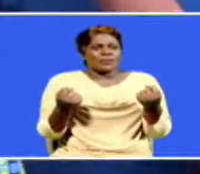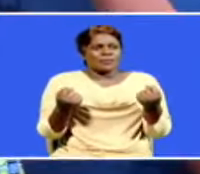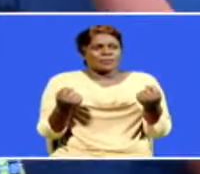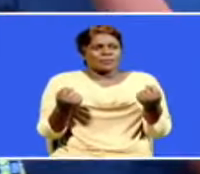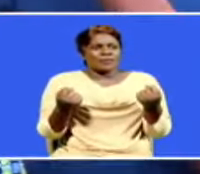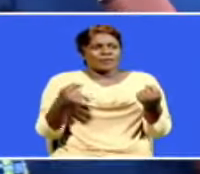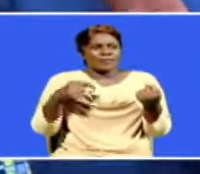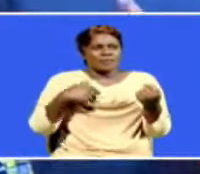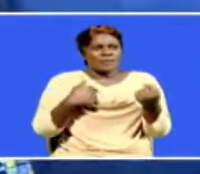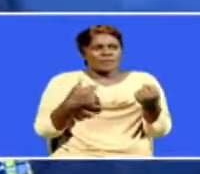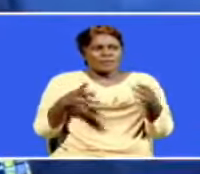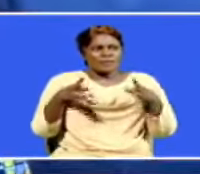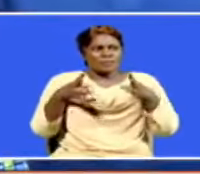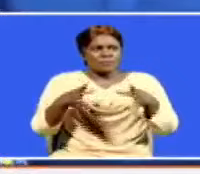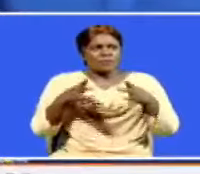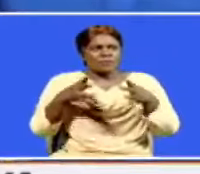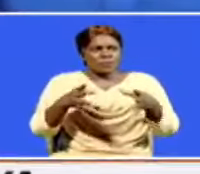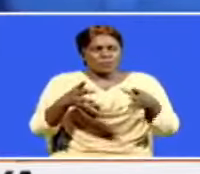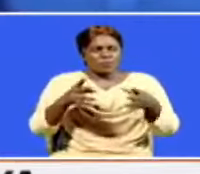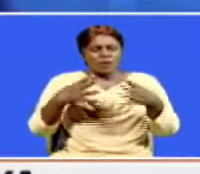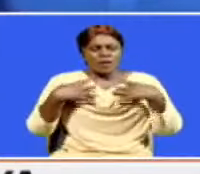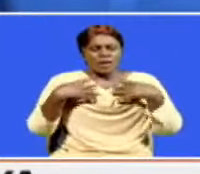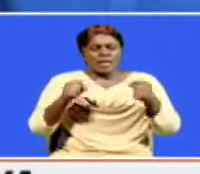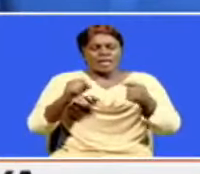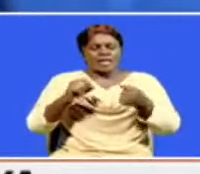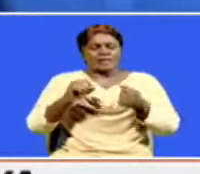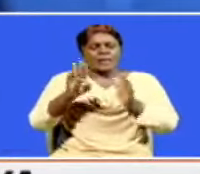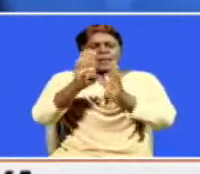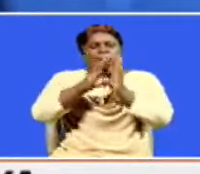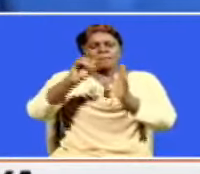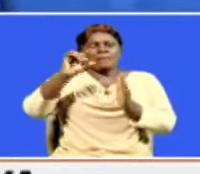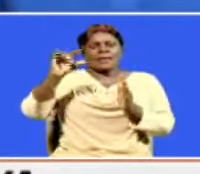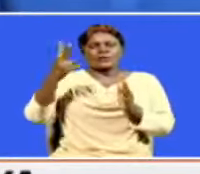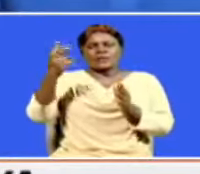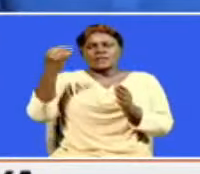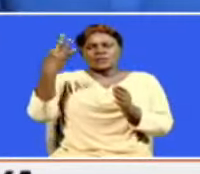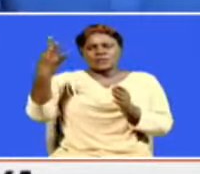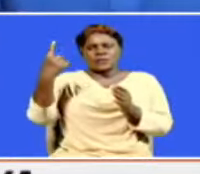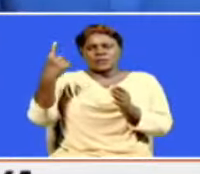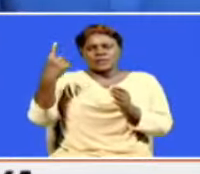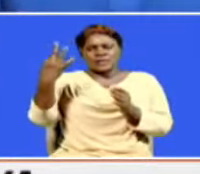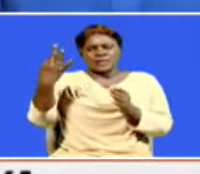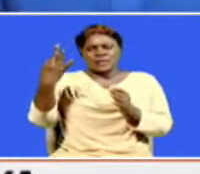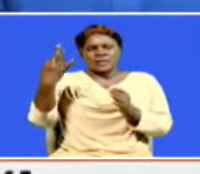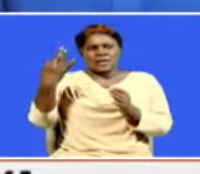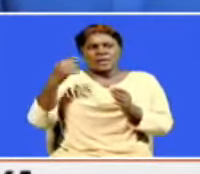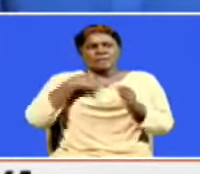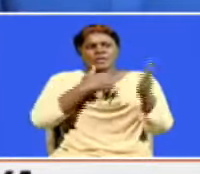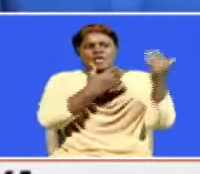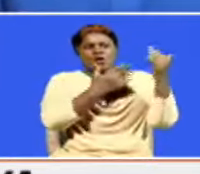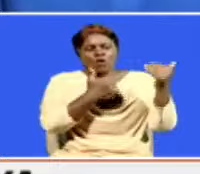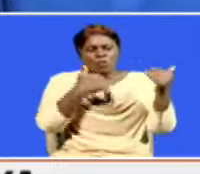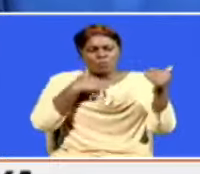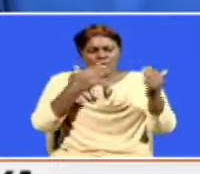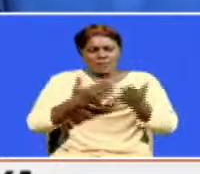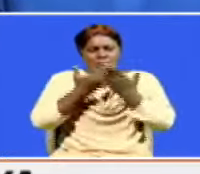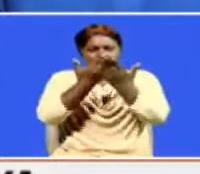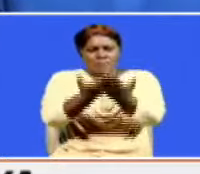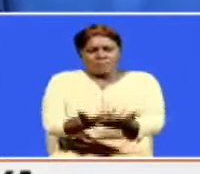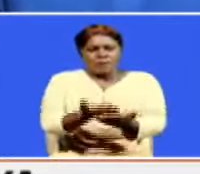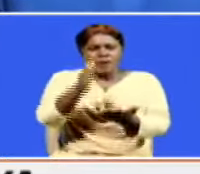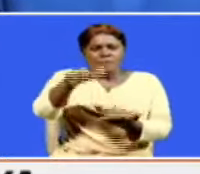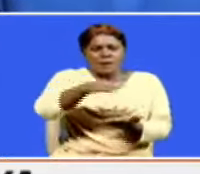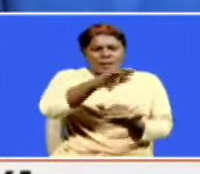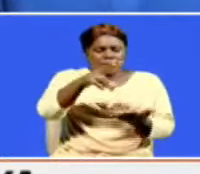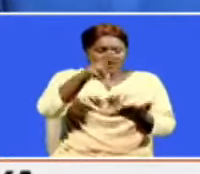I'm still pushing the health amendment bill 2023, and I am hoping that once we resume parliament I will be able to table it on the floor for